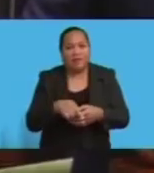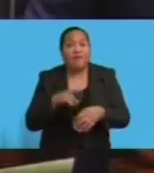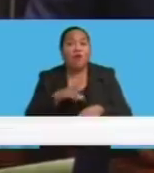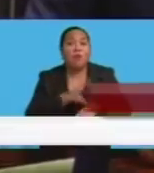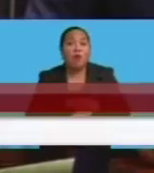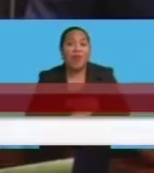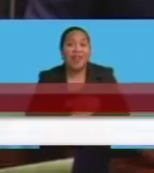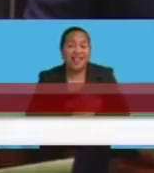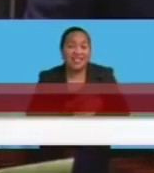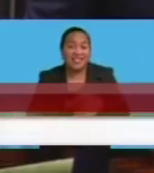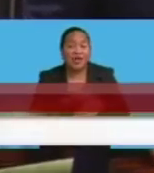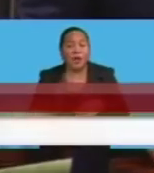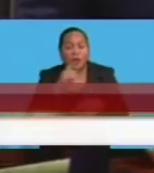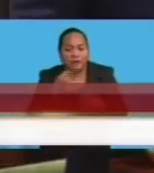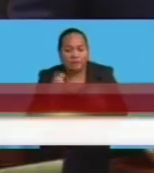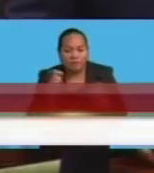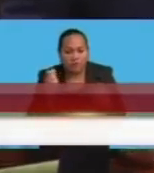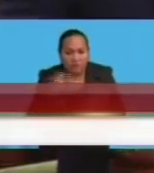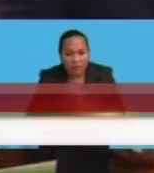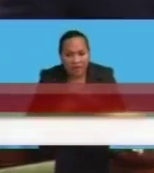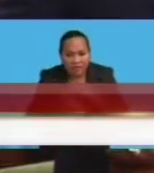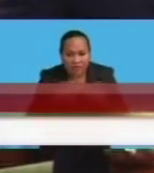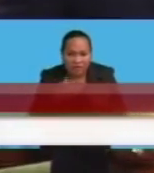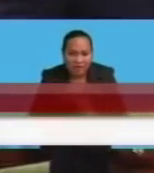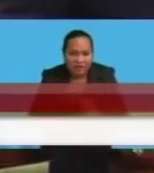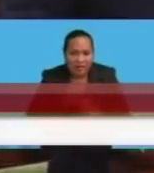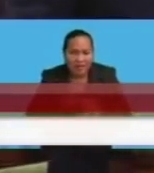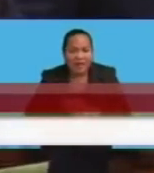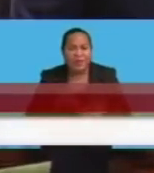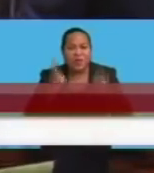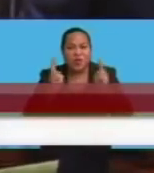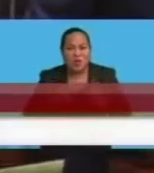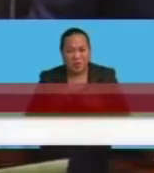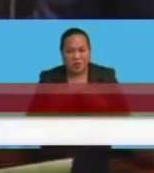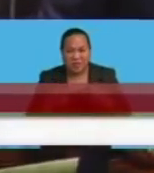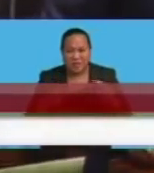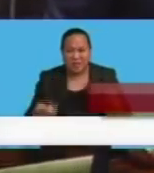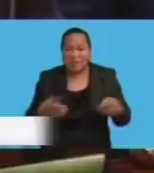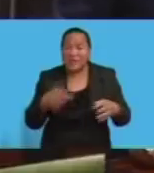they have to go through. We're restructuring human resources within the Fijian police force